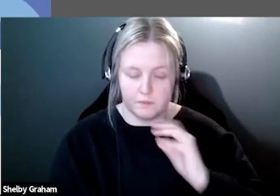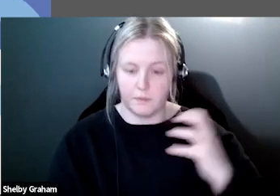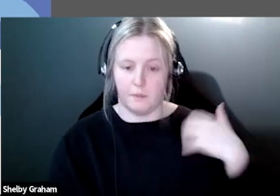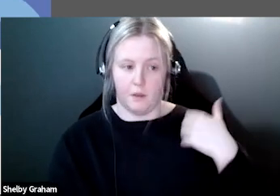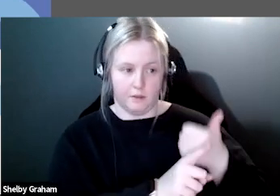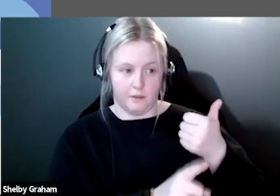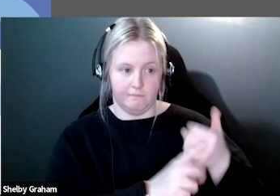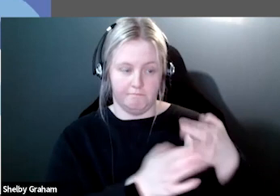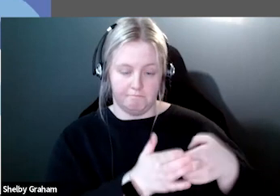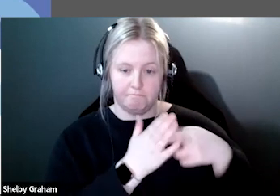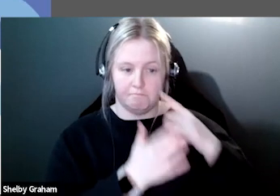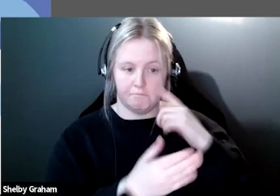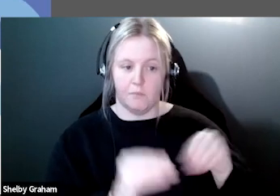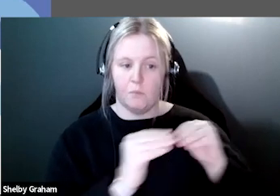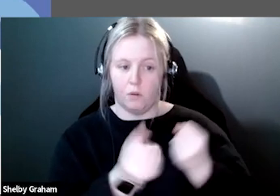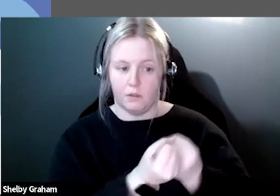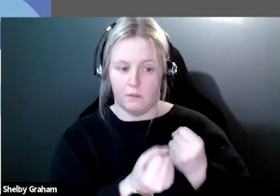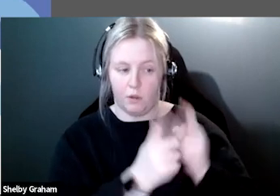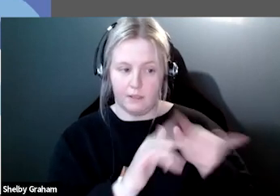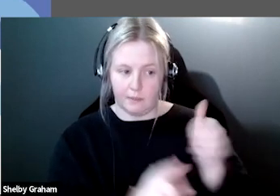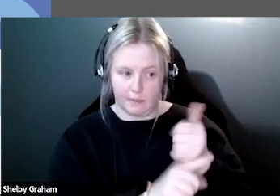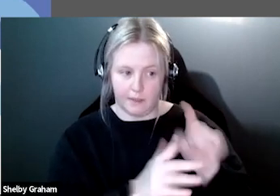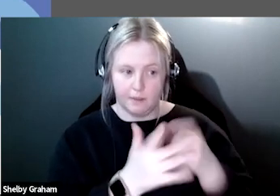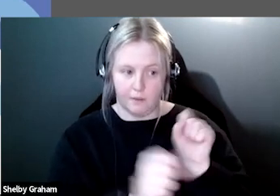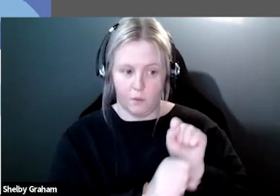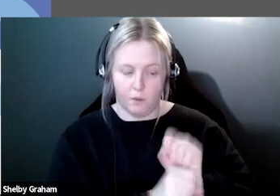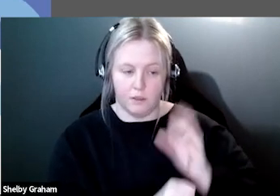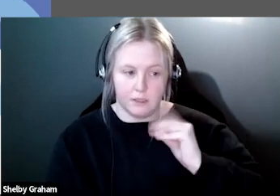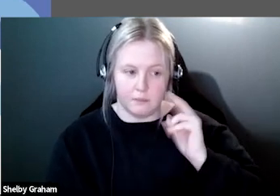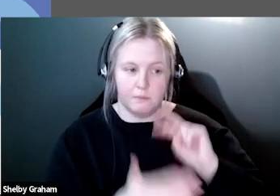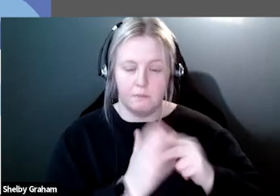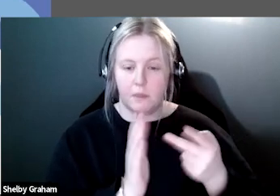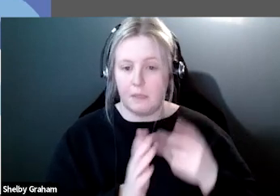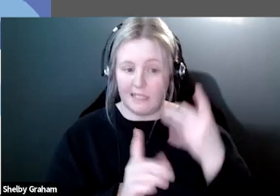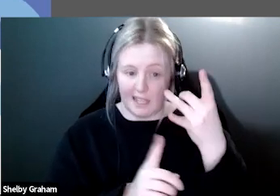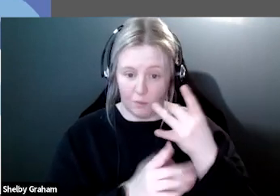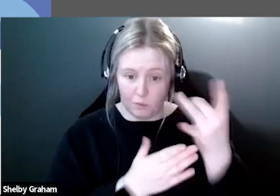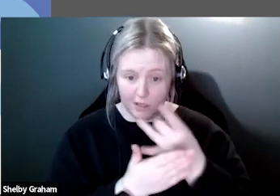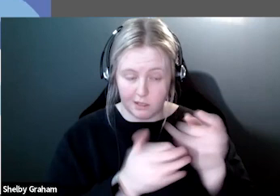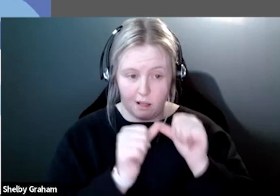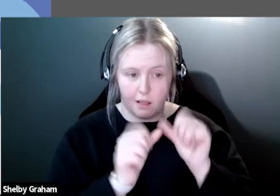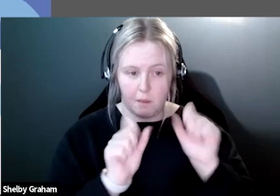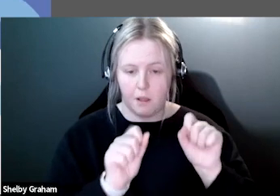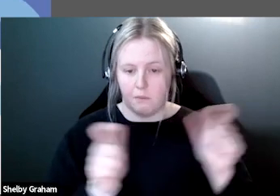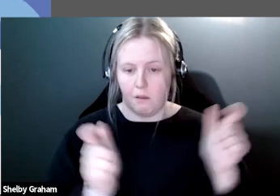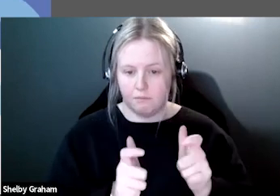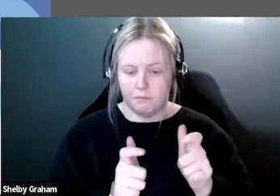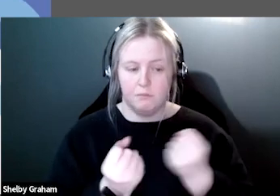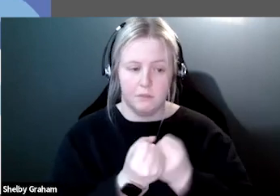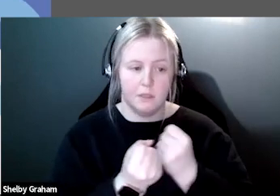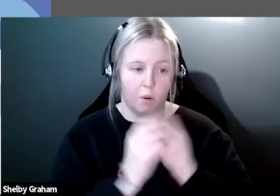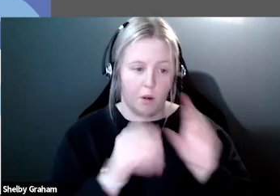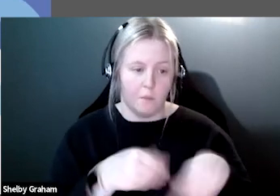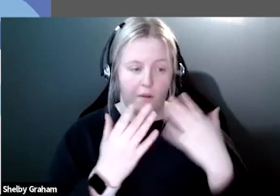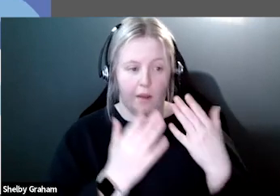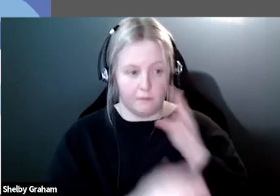support when participants begin work experience, which may become less frequent over the 8-week period. Support can include providing direct